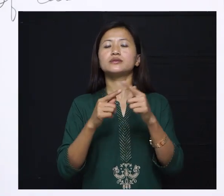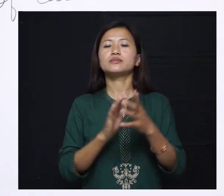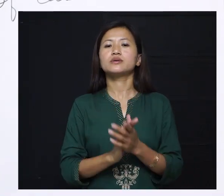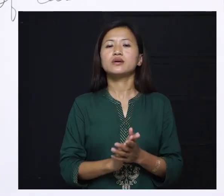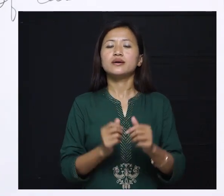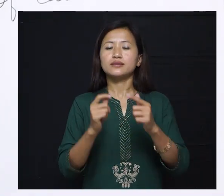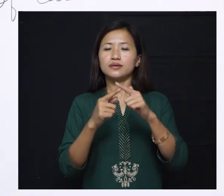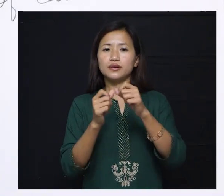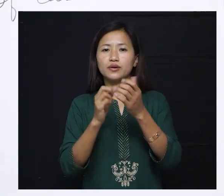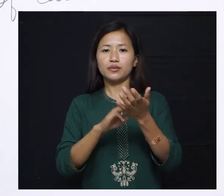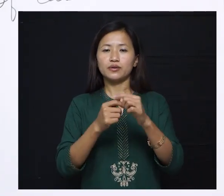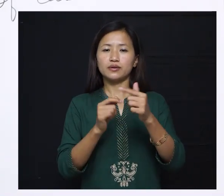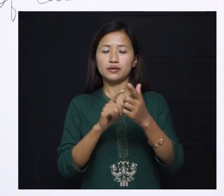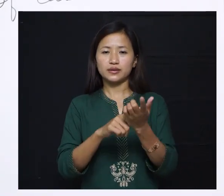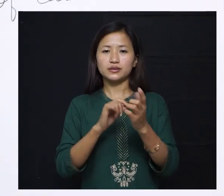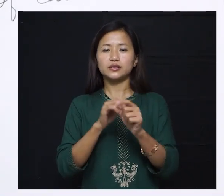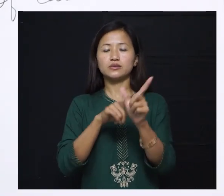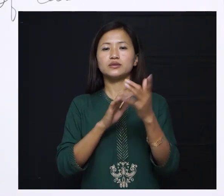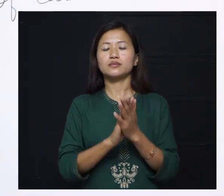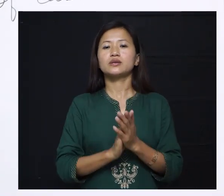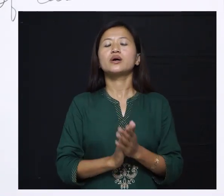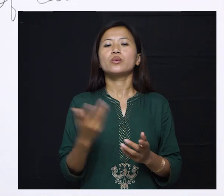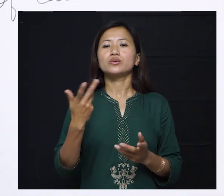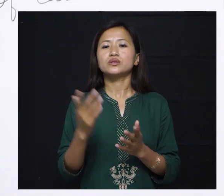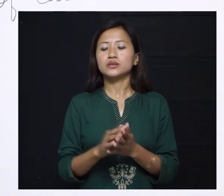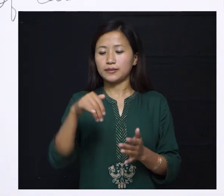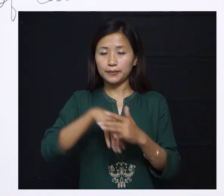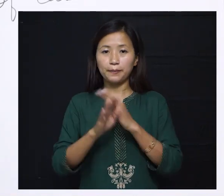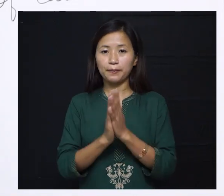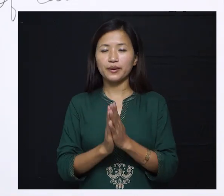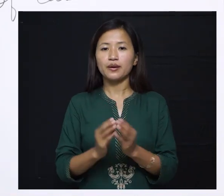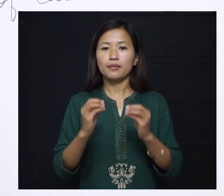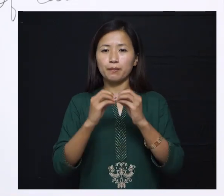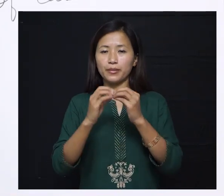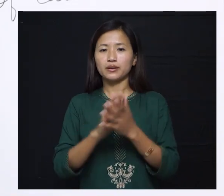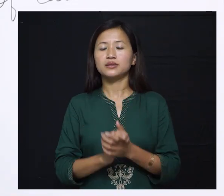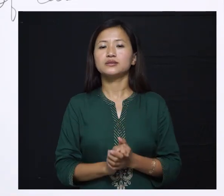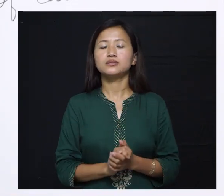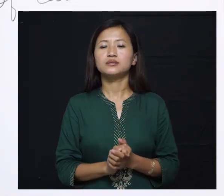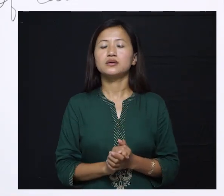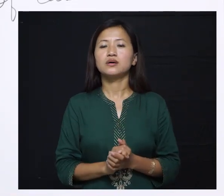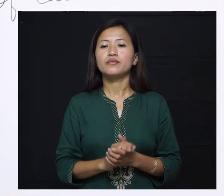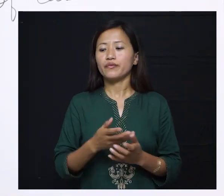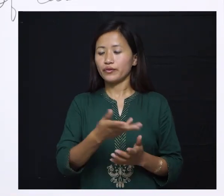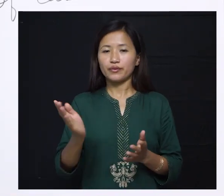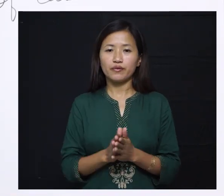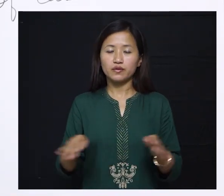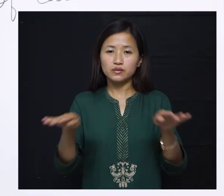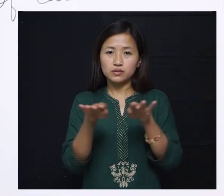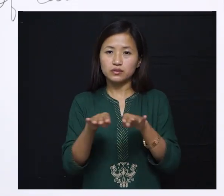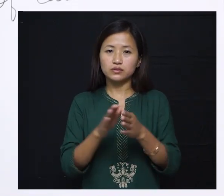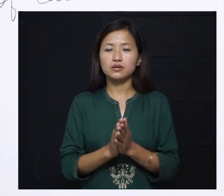Tamralipti, which is in Bengal. So they were the main port cities. because they were very close to